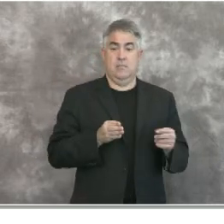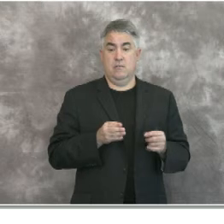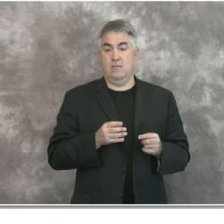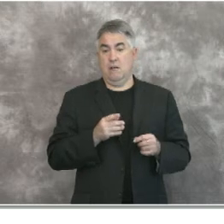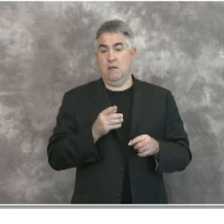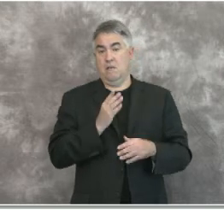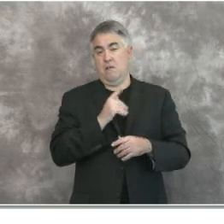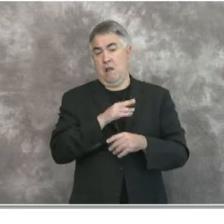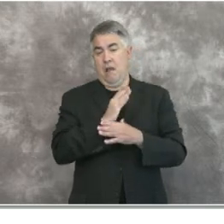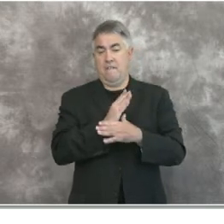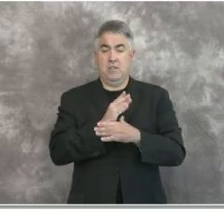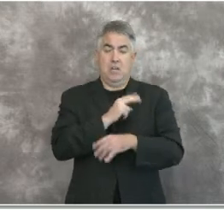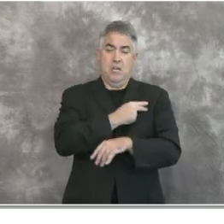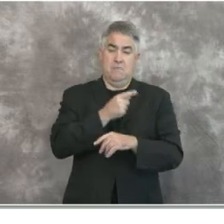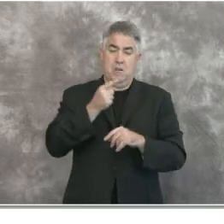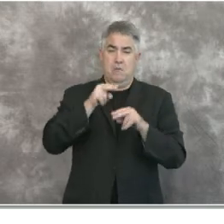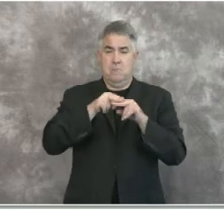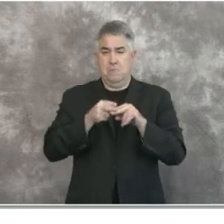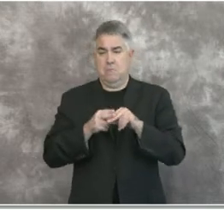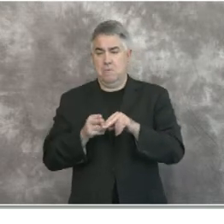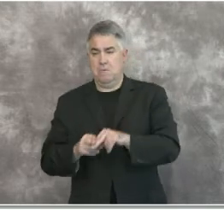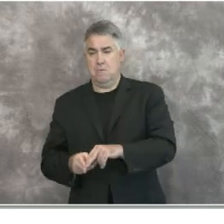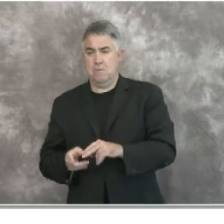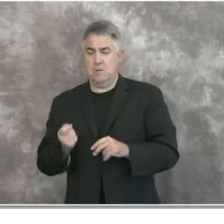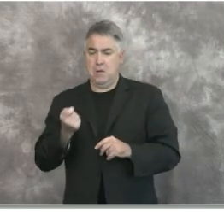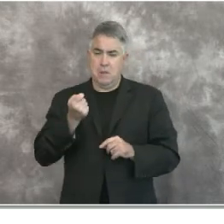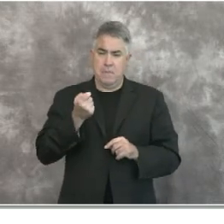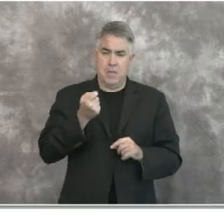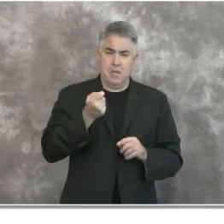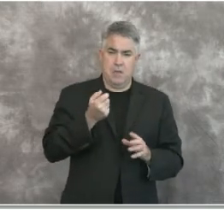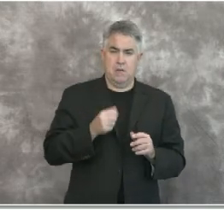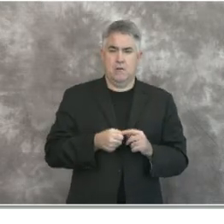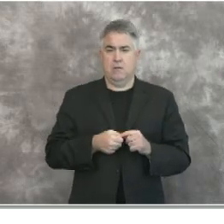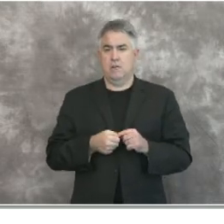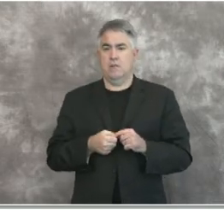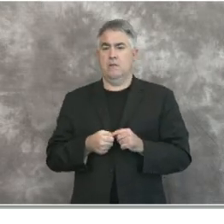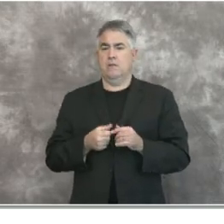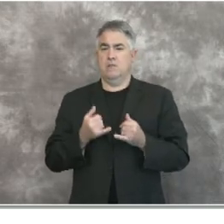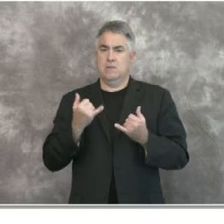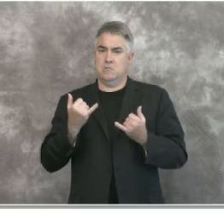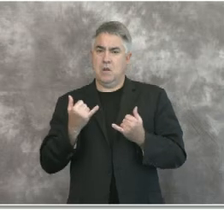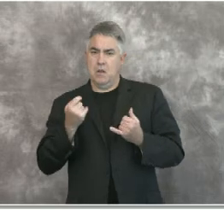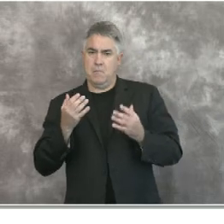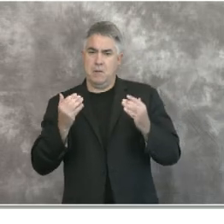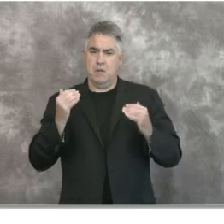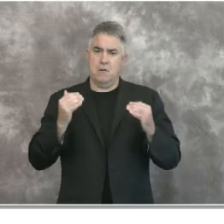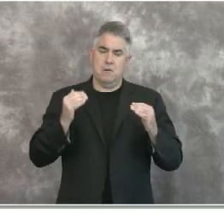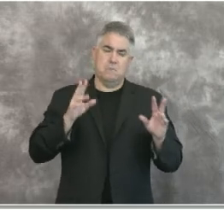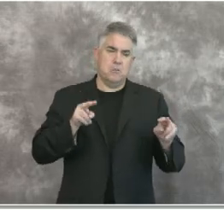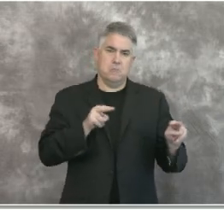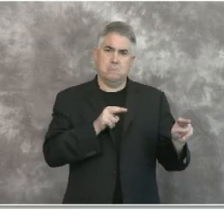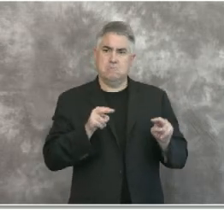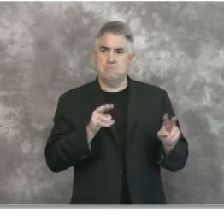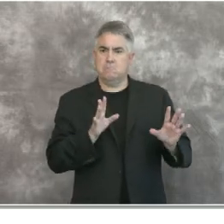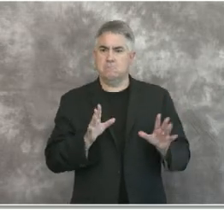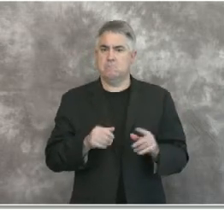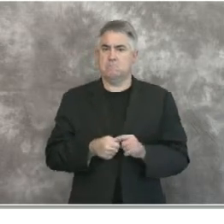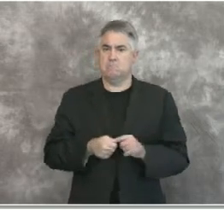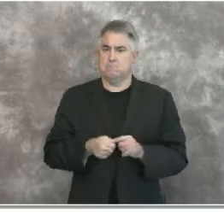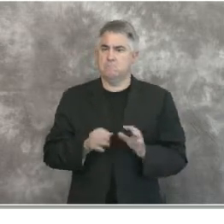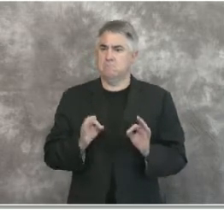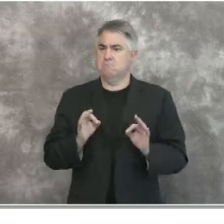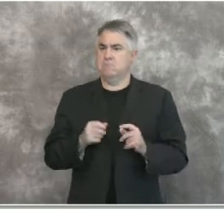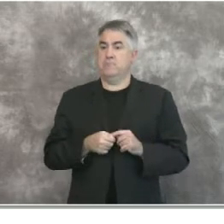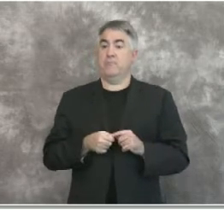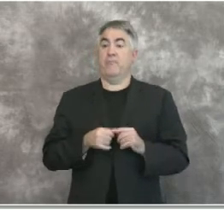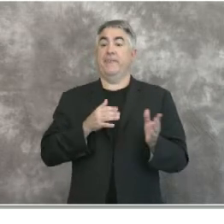down a little bit yesterday from today, up a few from last week, but again, holding relatively flat. And then next, we